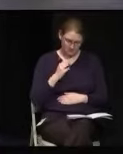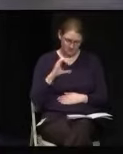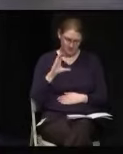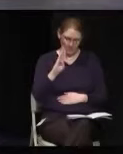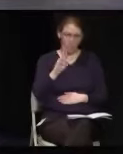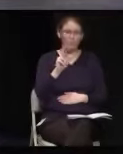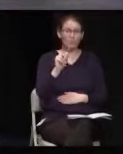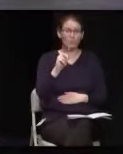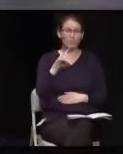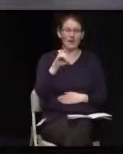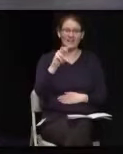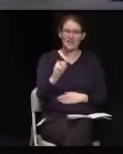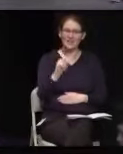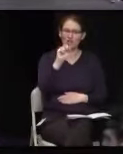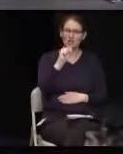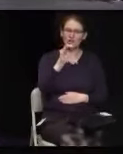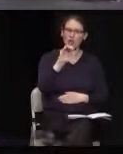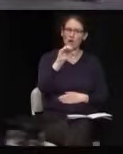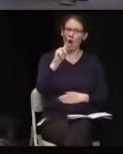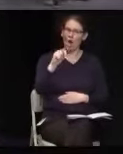Brandon Scott Campbell.